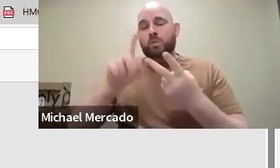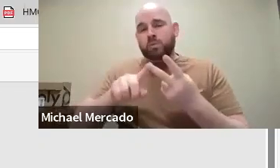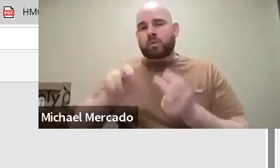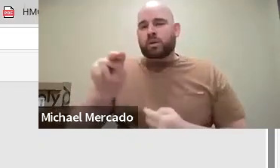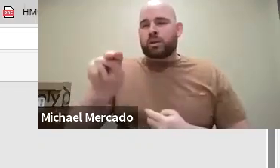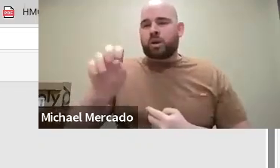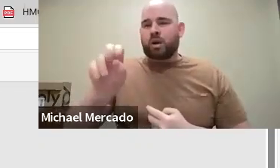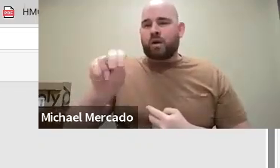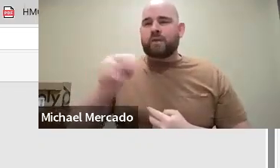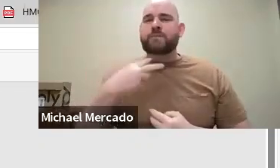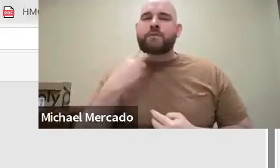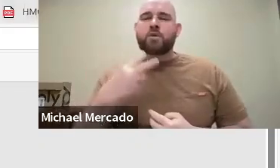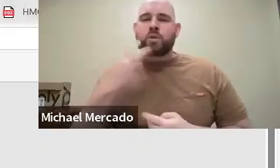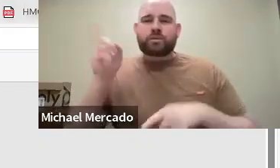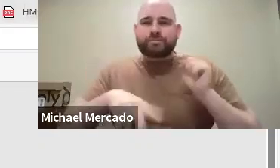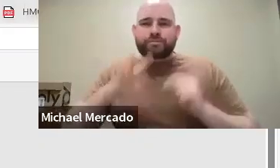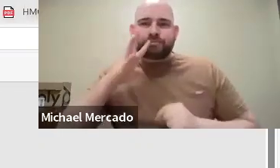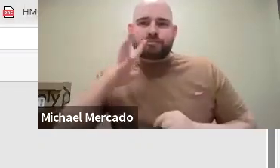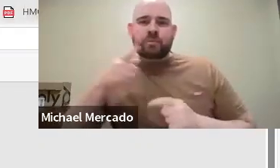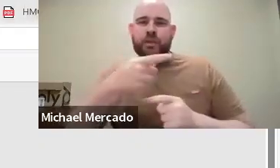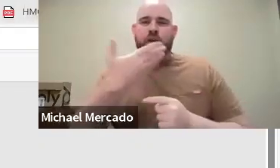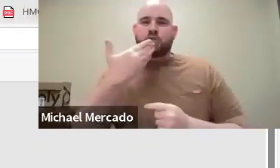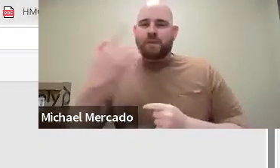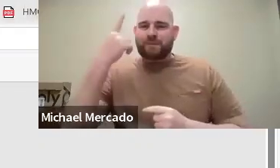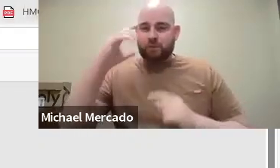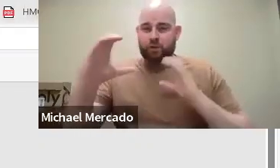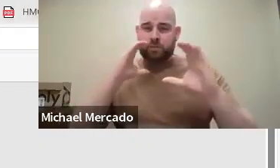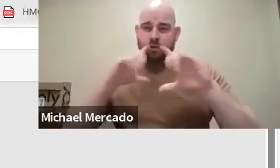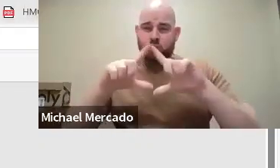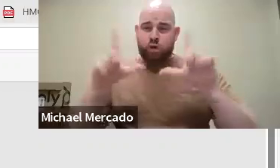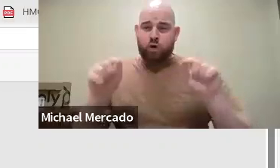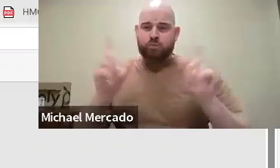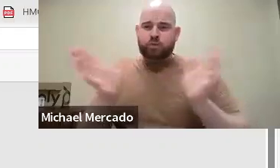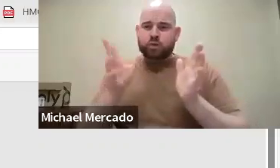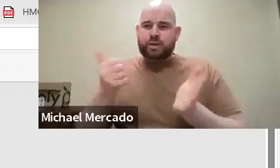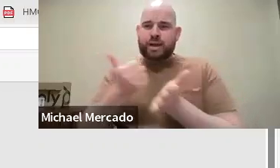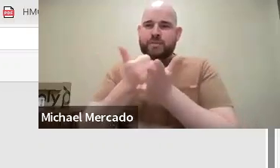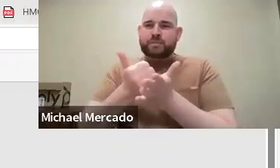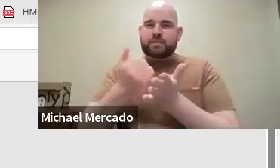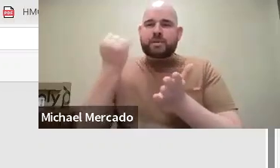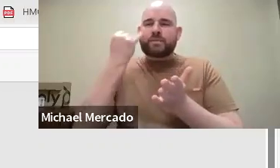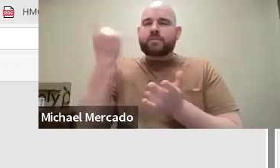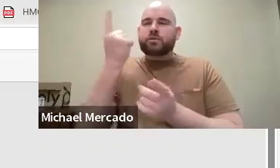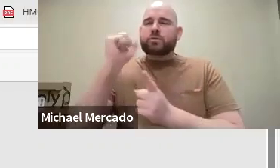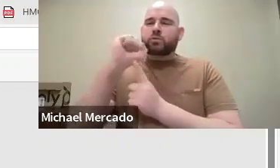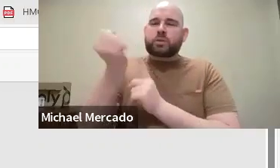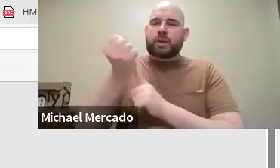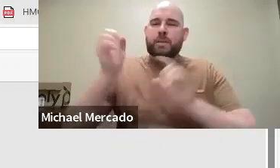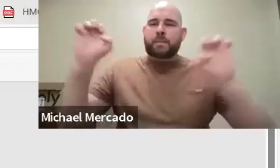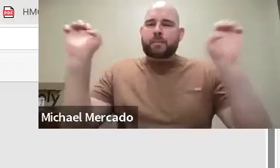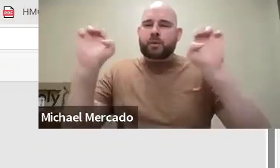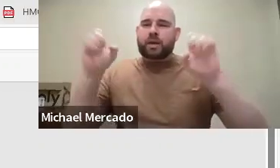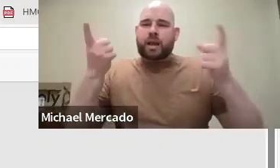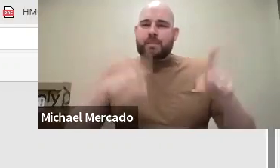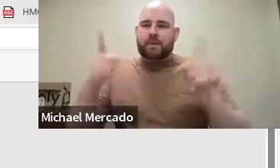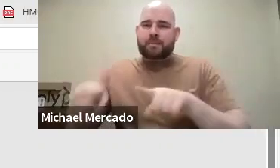reading and writing, or for nonverbal individuals who don't speak. So these communication cards, we encourage